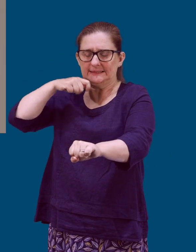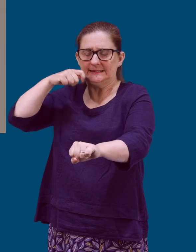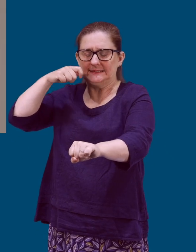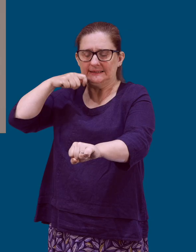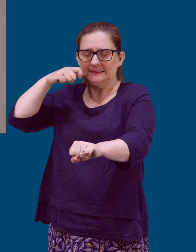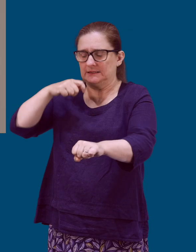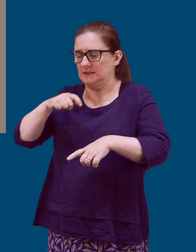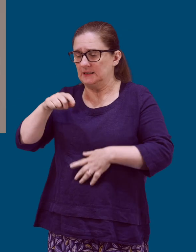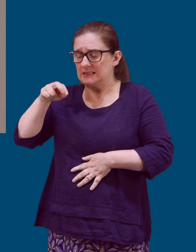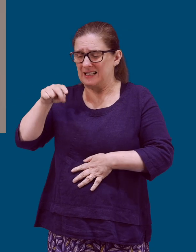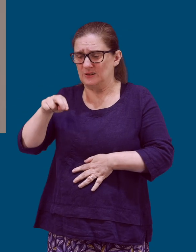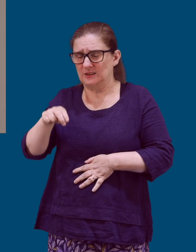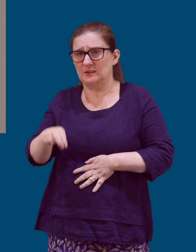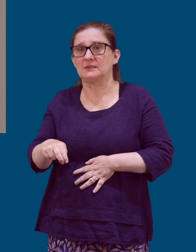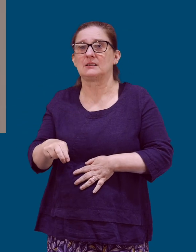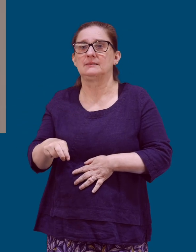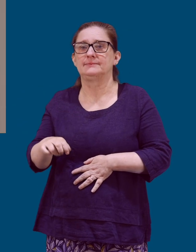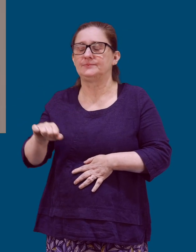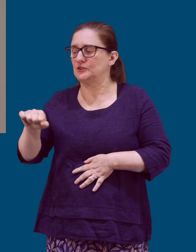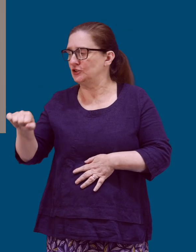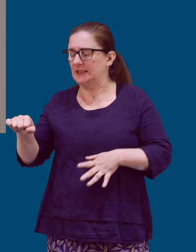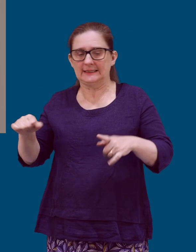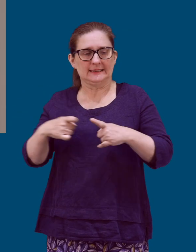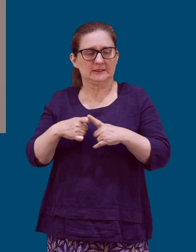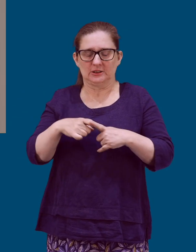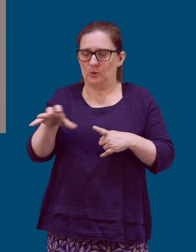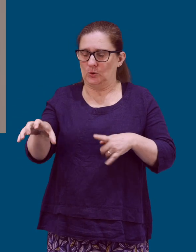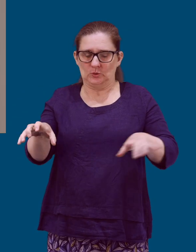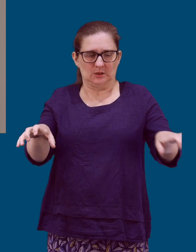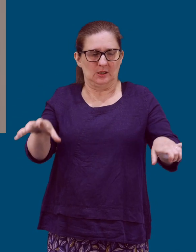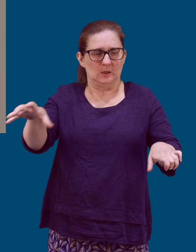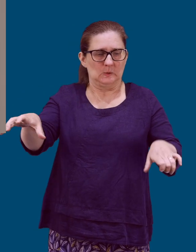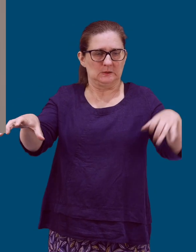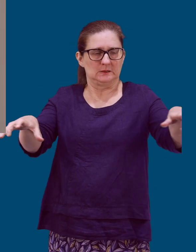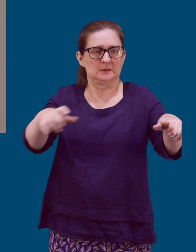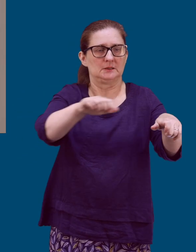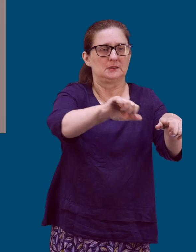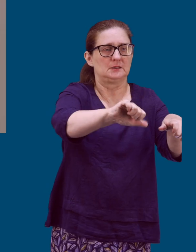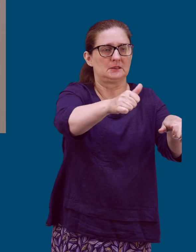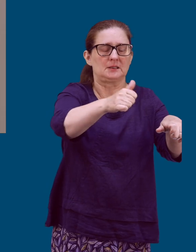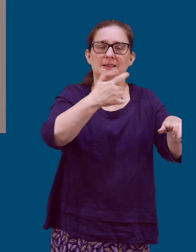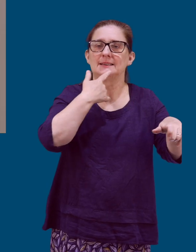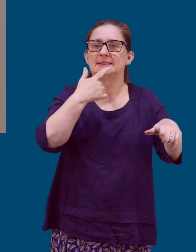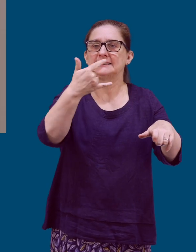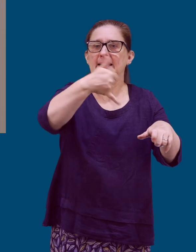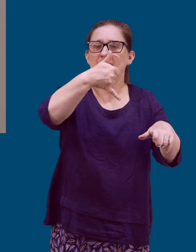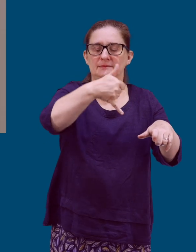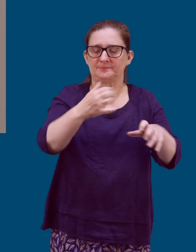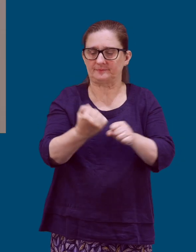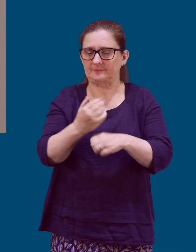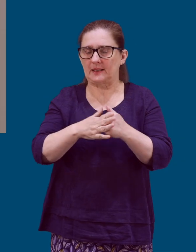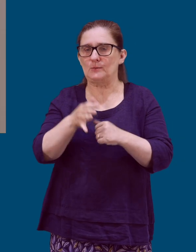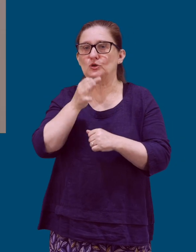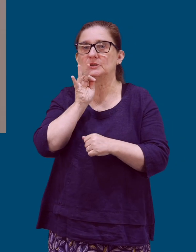downstairs slowly. Hold chairs to walk across kitchen. Put kettle on. Make more tea. Walk to